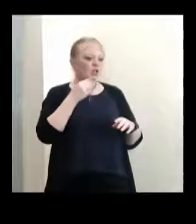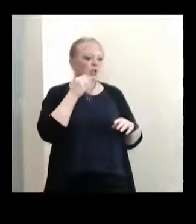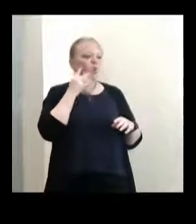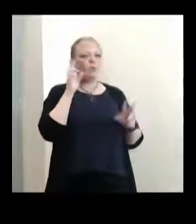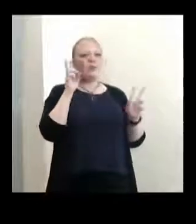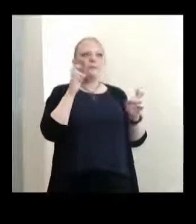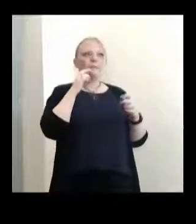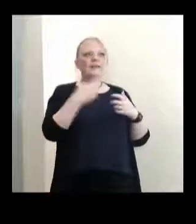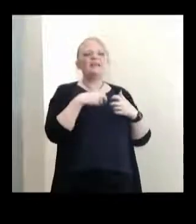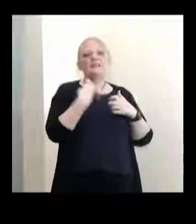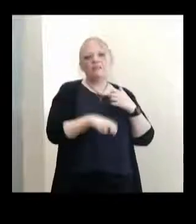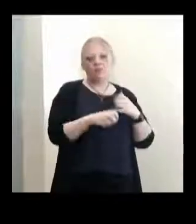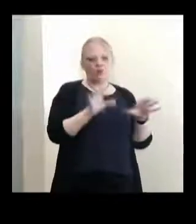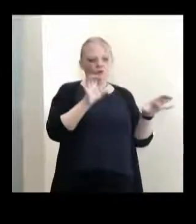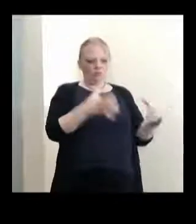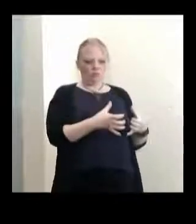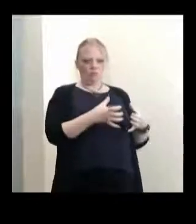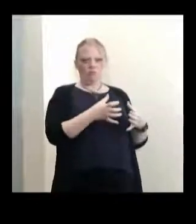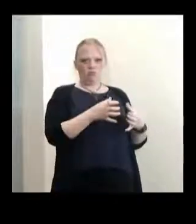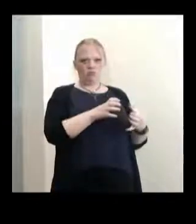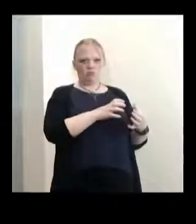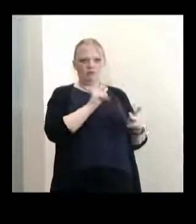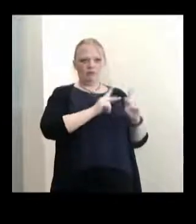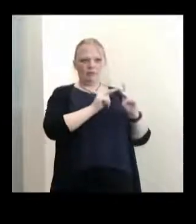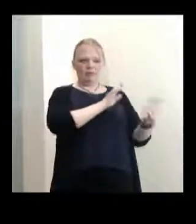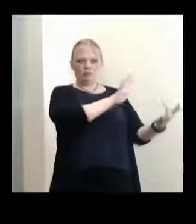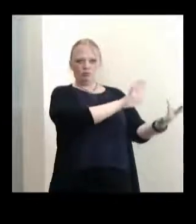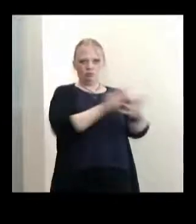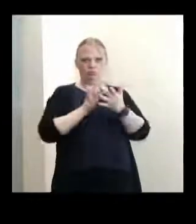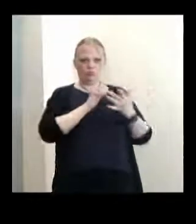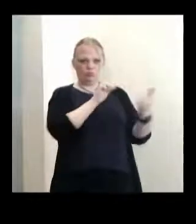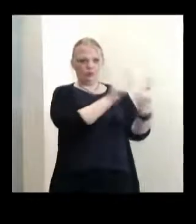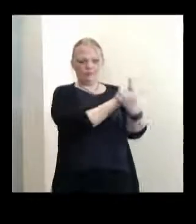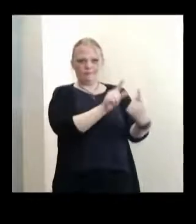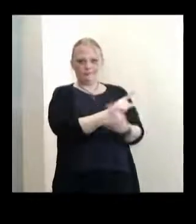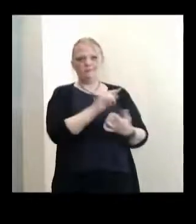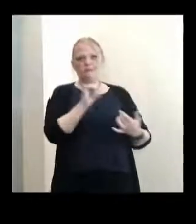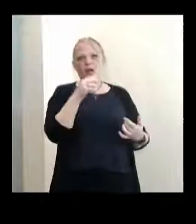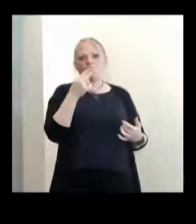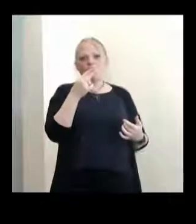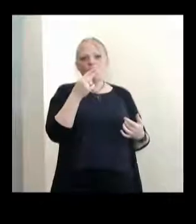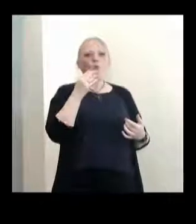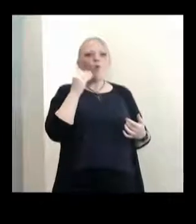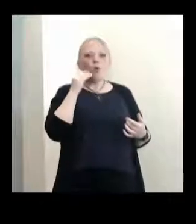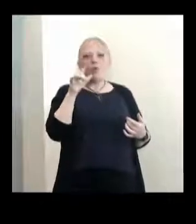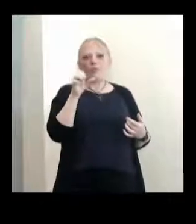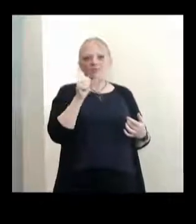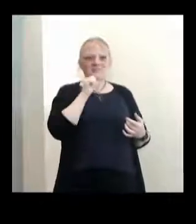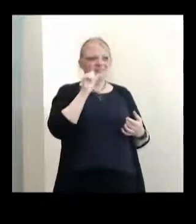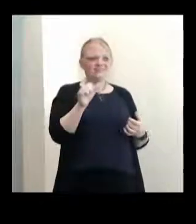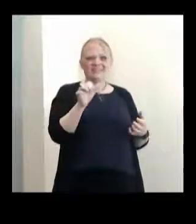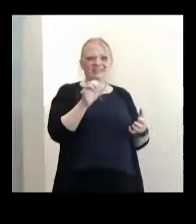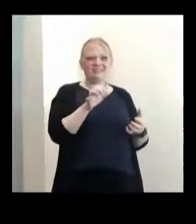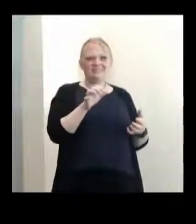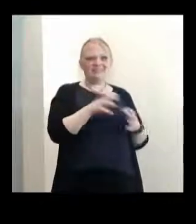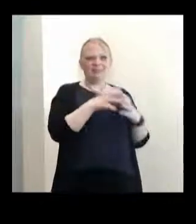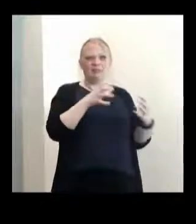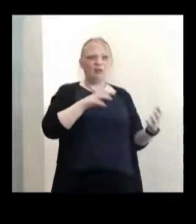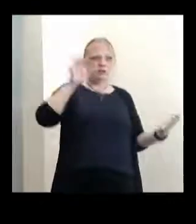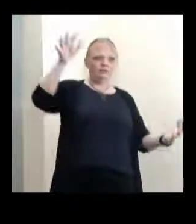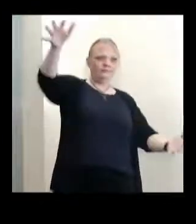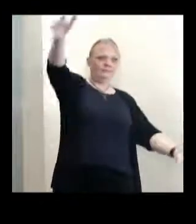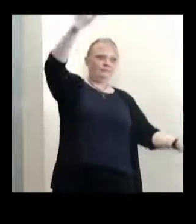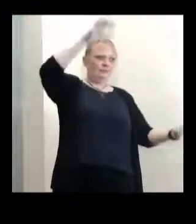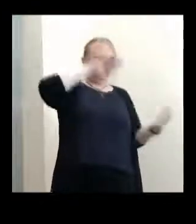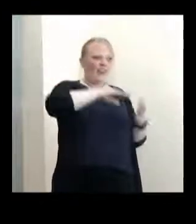populations to reach, such as homeless. We haven't been getting a lot of it. It's not like we're getting thousands of doses in J&J a